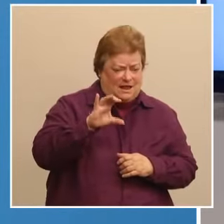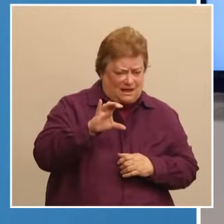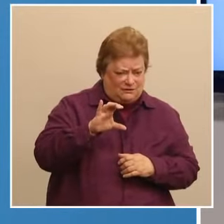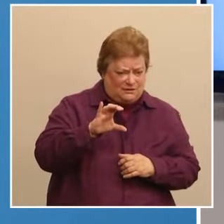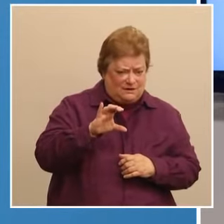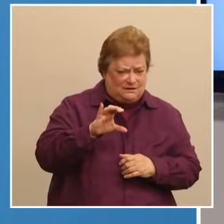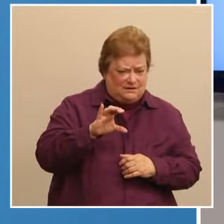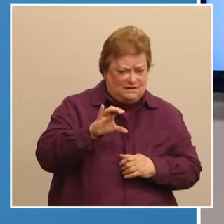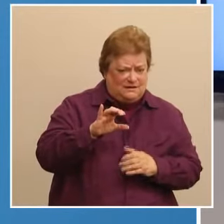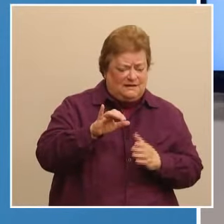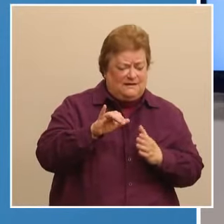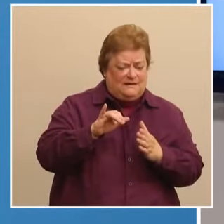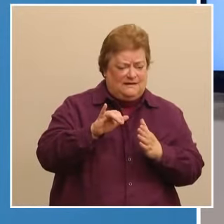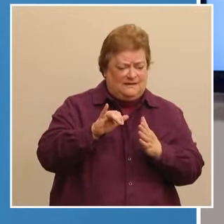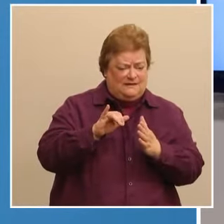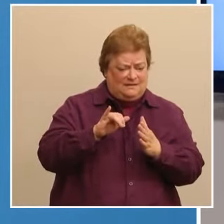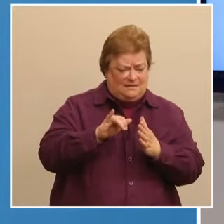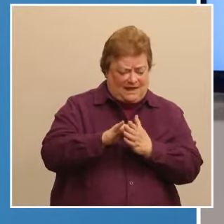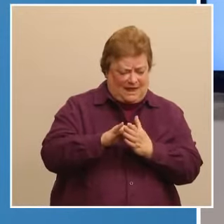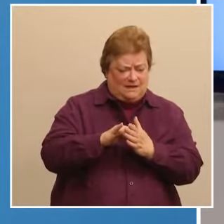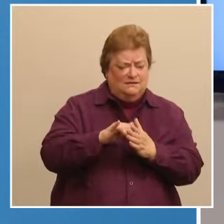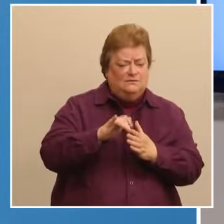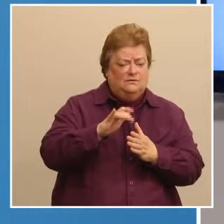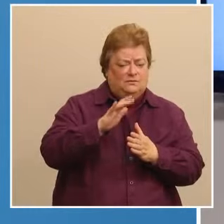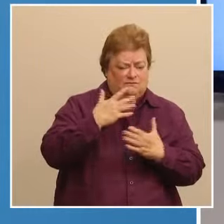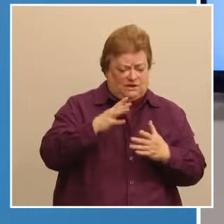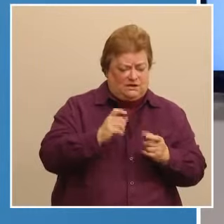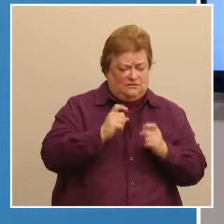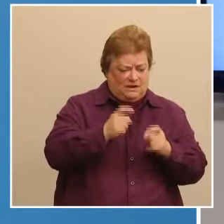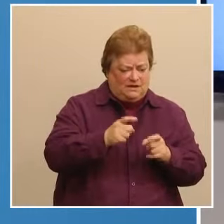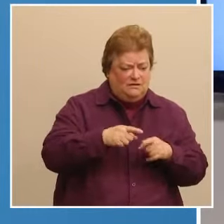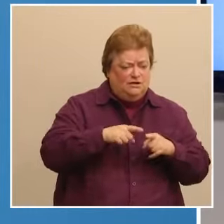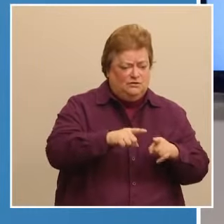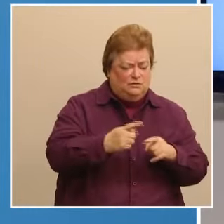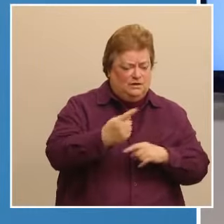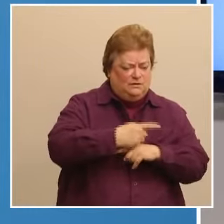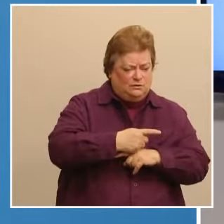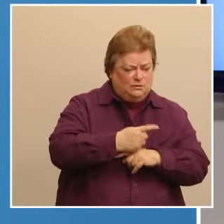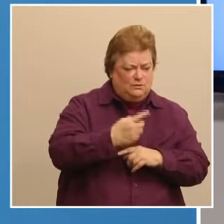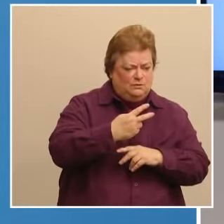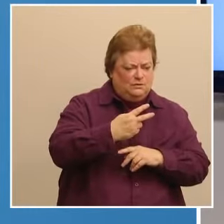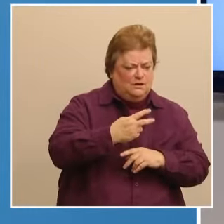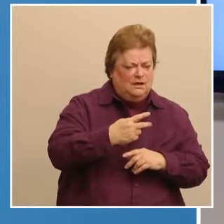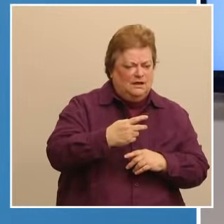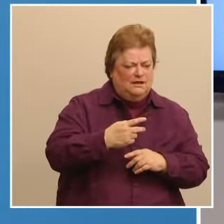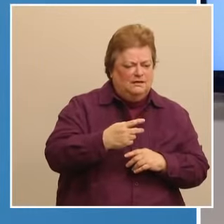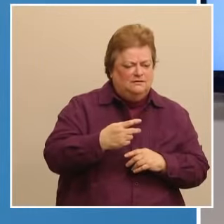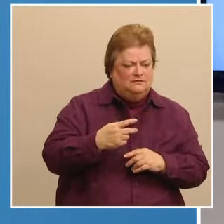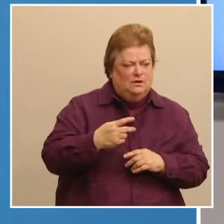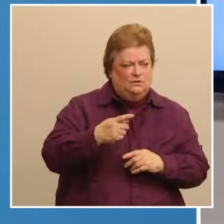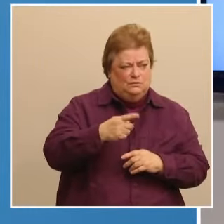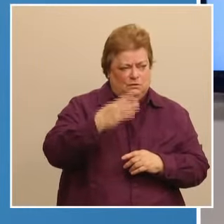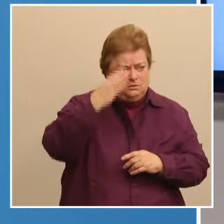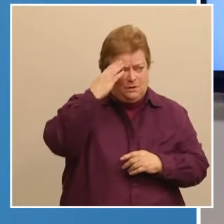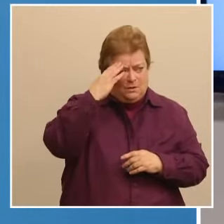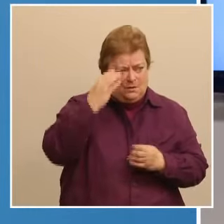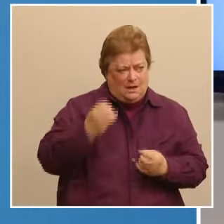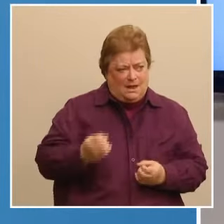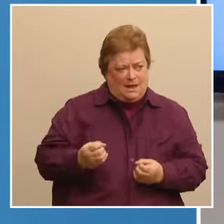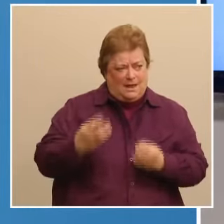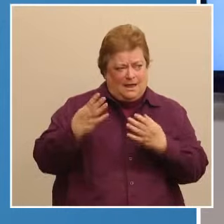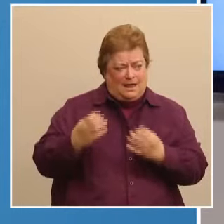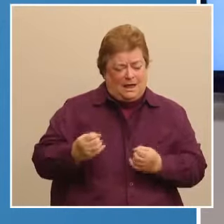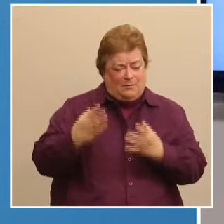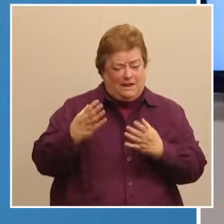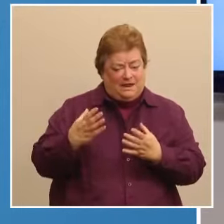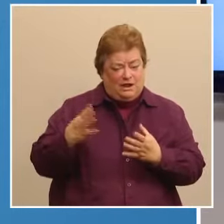just spread out between the 2 days at PBA? Yes. Mm-hmm. So do you know how many total this week Lancaster County hopes to give